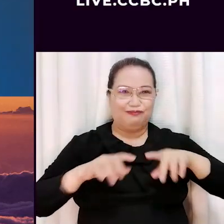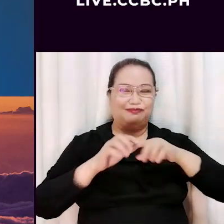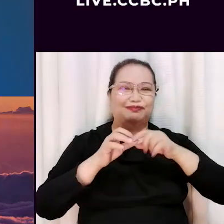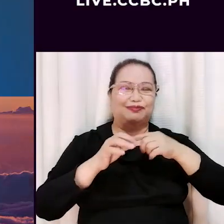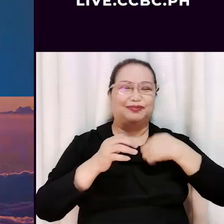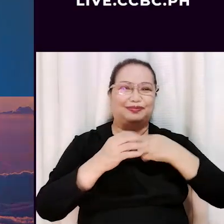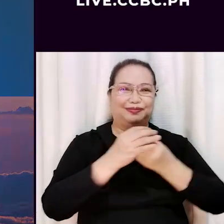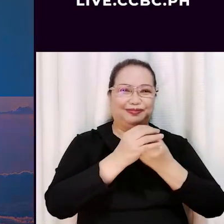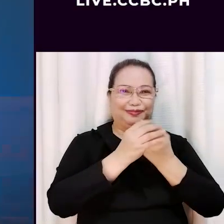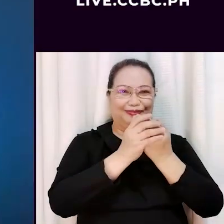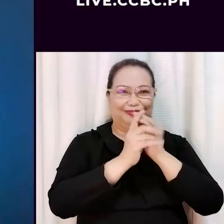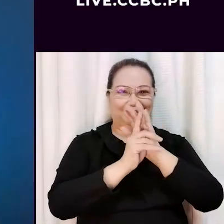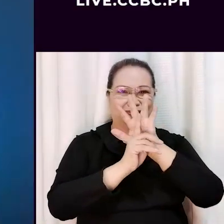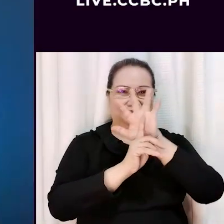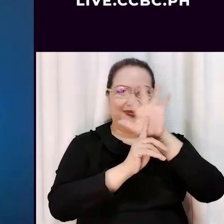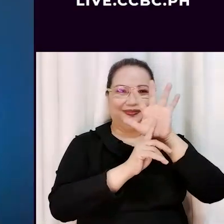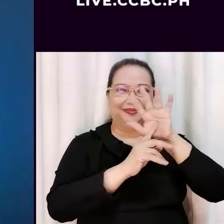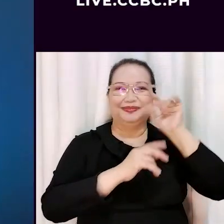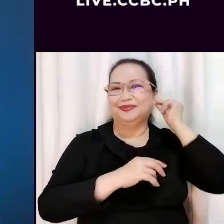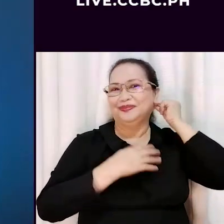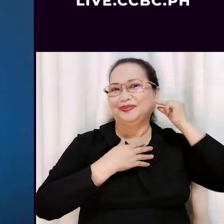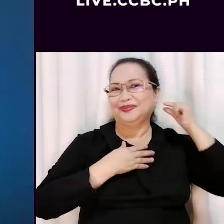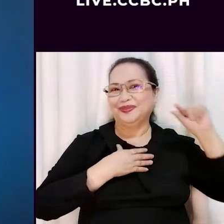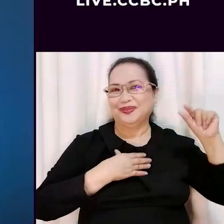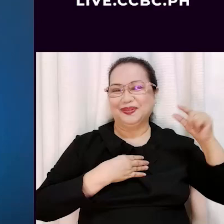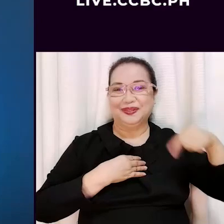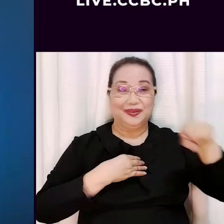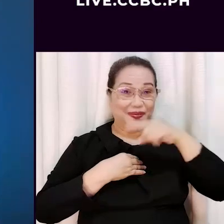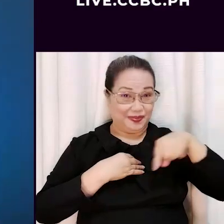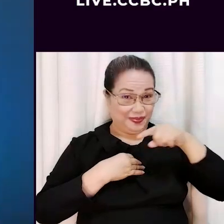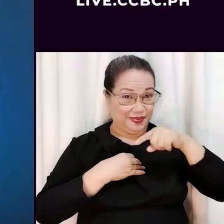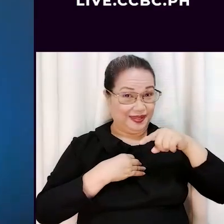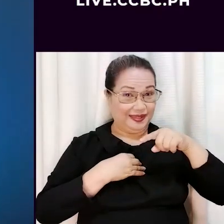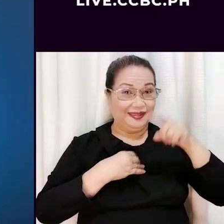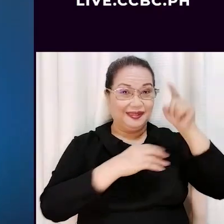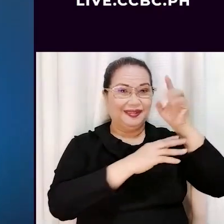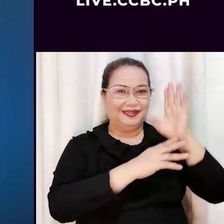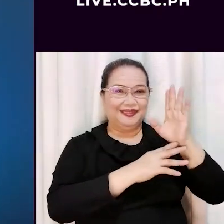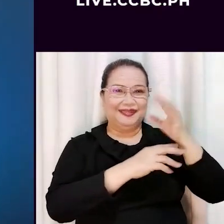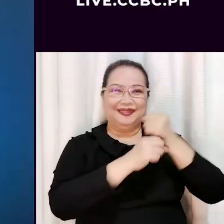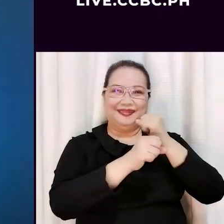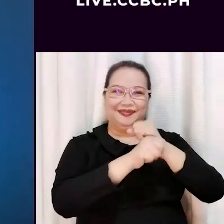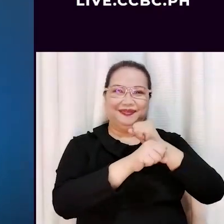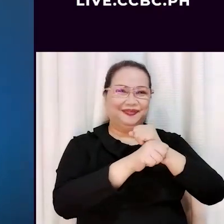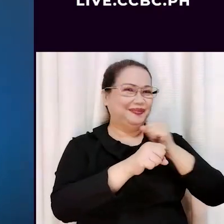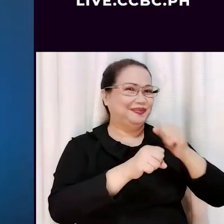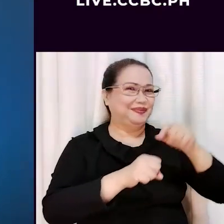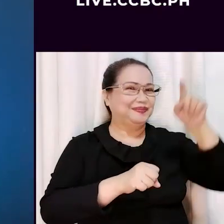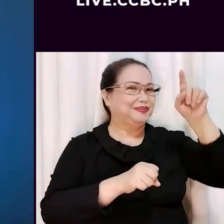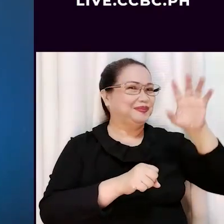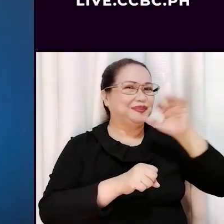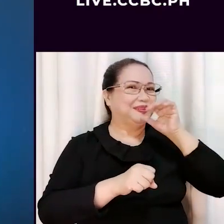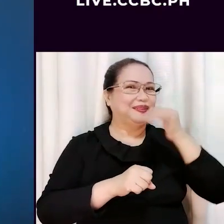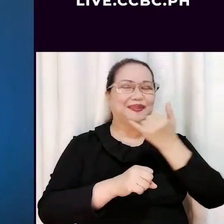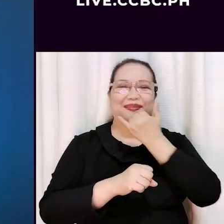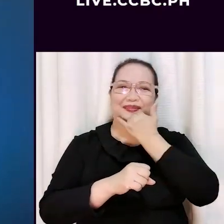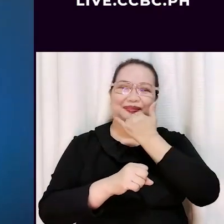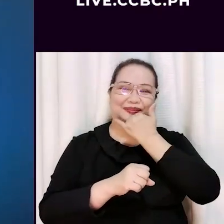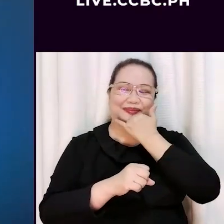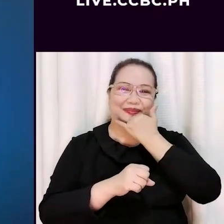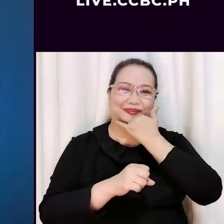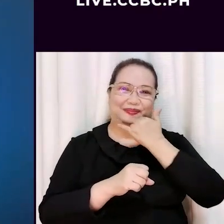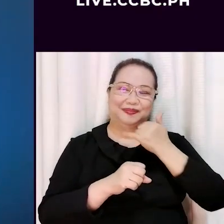to understand. For we are God's workmanship, and He does not make mistakes, by the way,